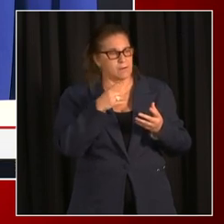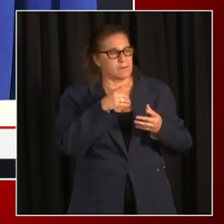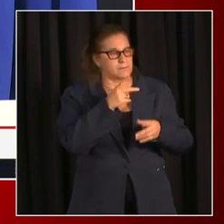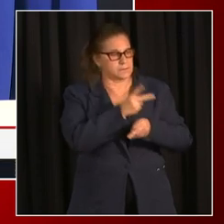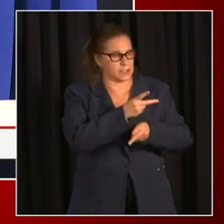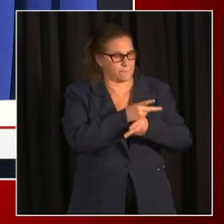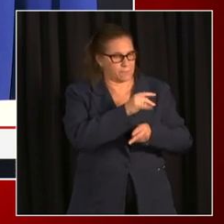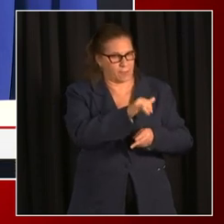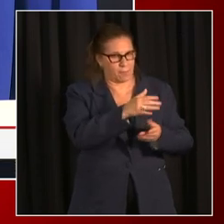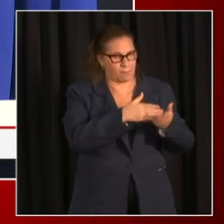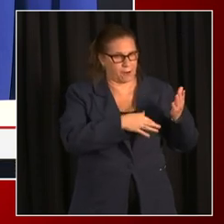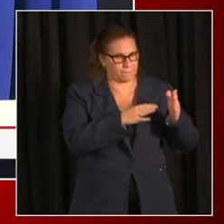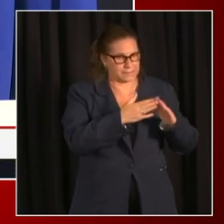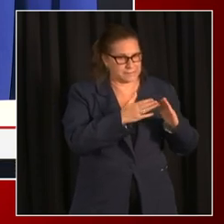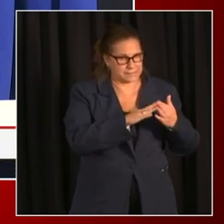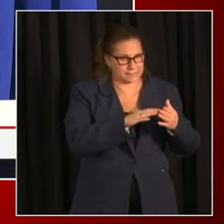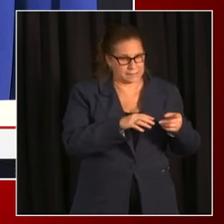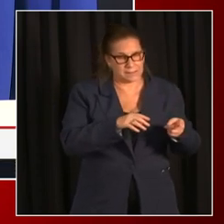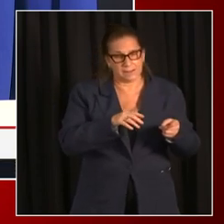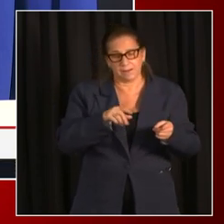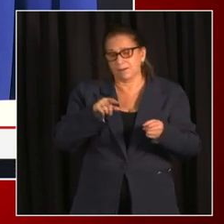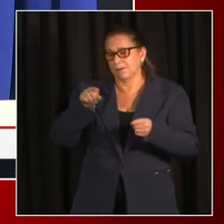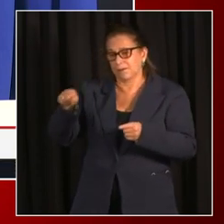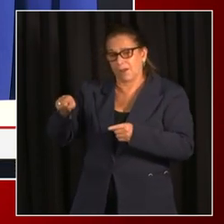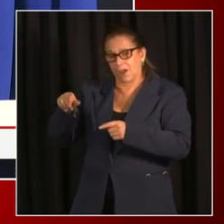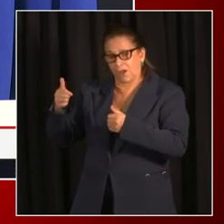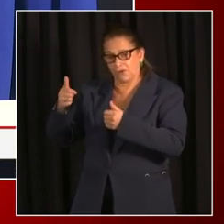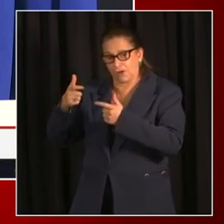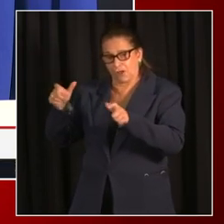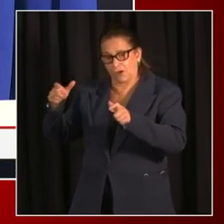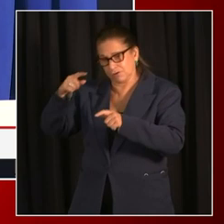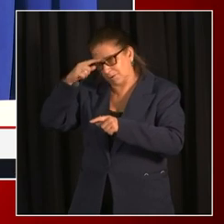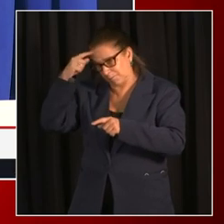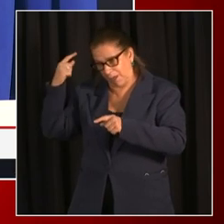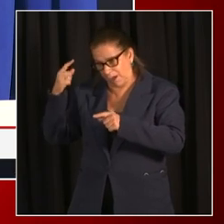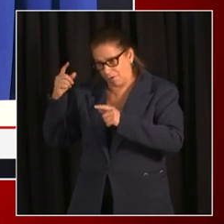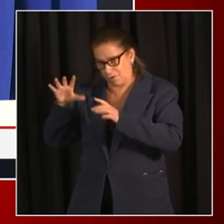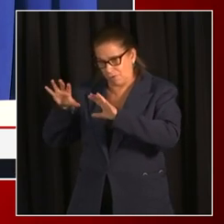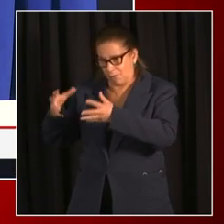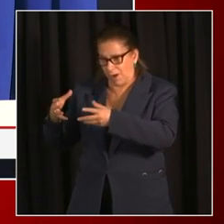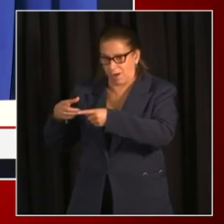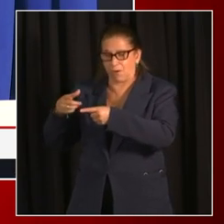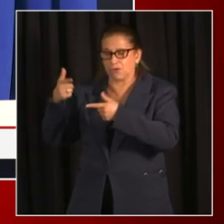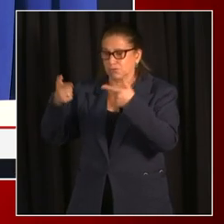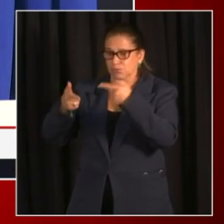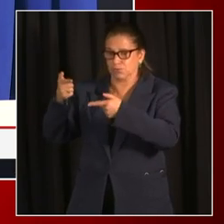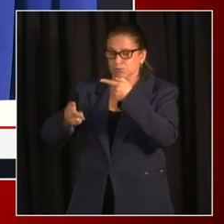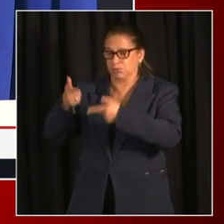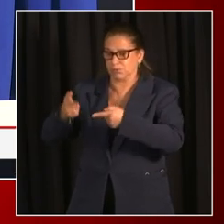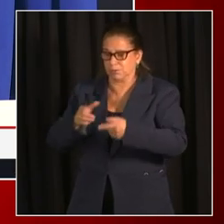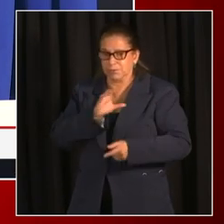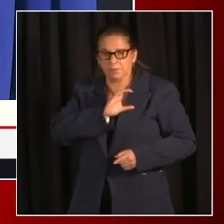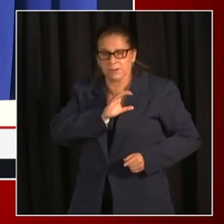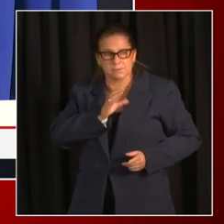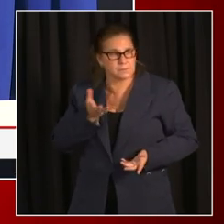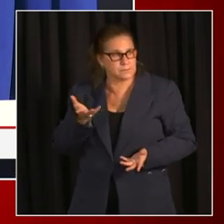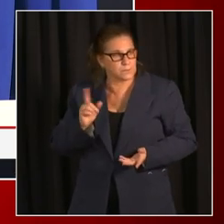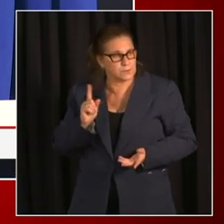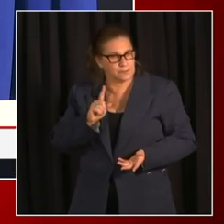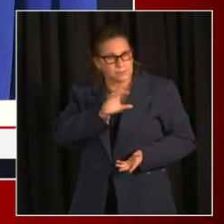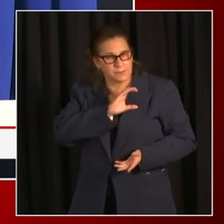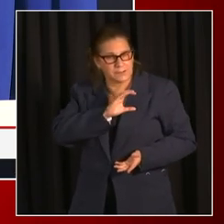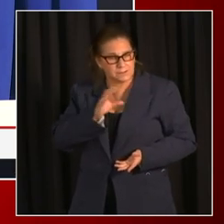city where we see large crowds violating the law, putting people's lives at risk, police don't do anything